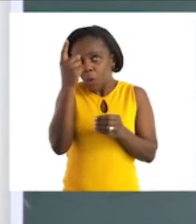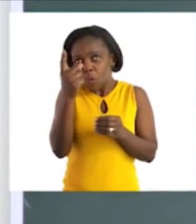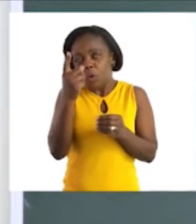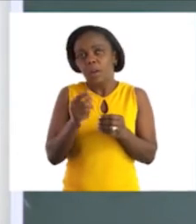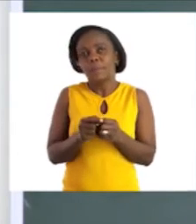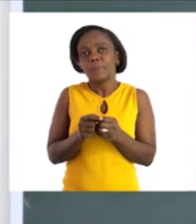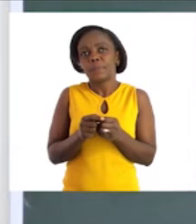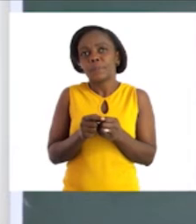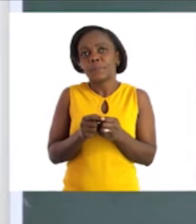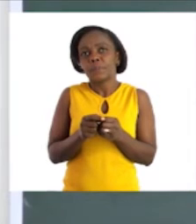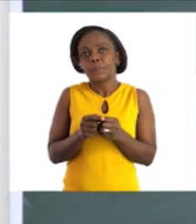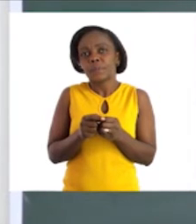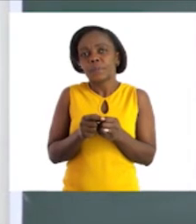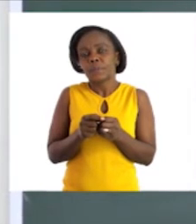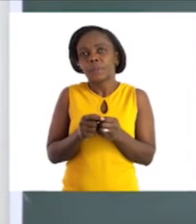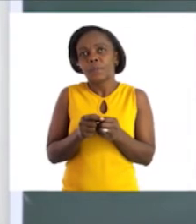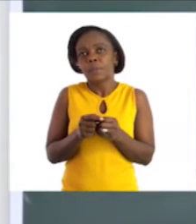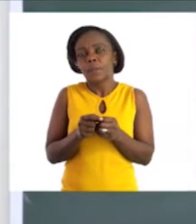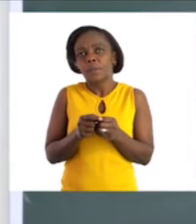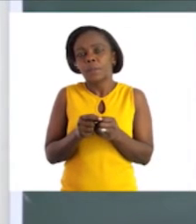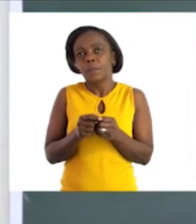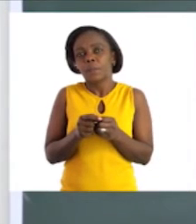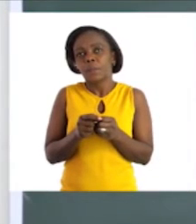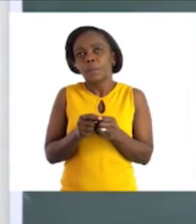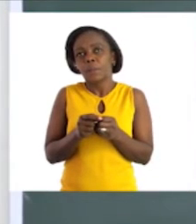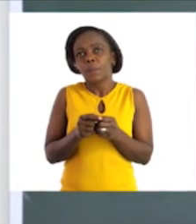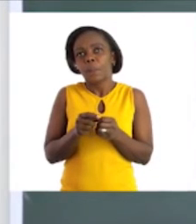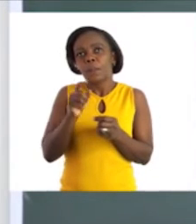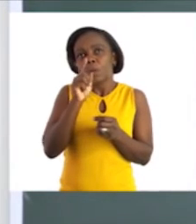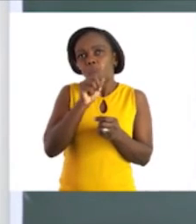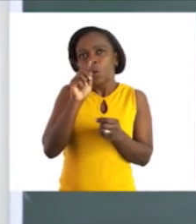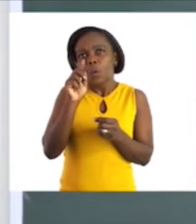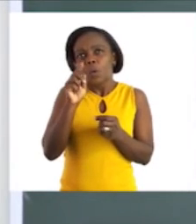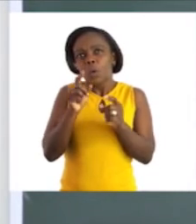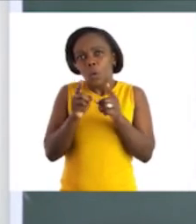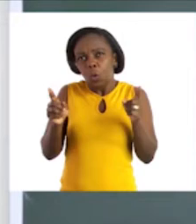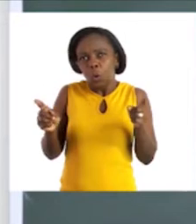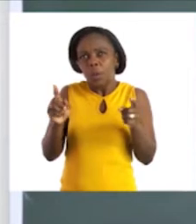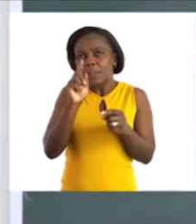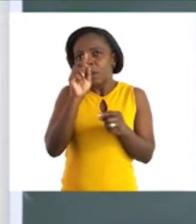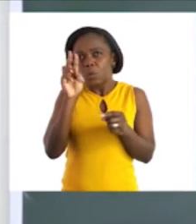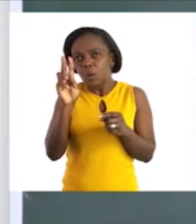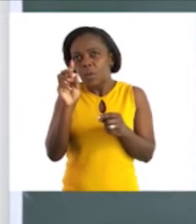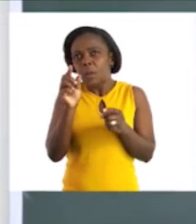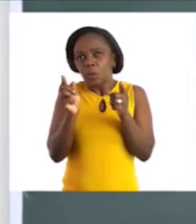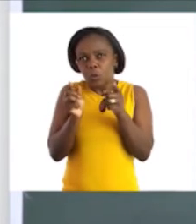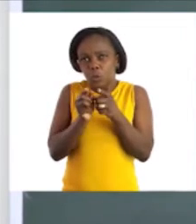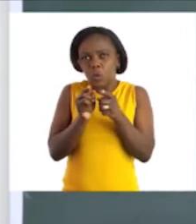is on 7 and the long hand is at 12, that is o'clock. What o'clock is it? That